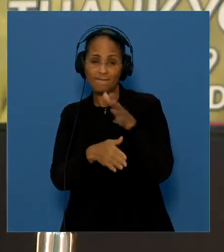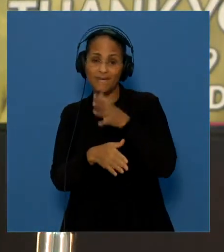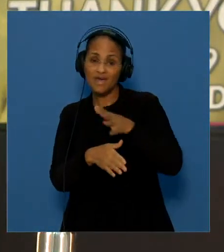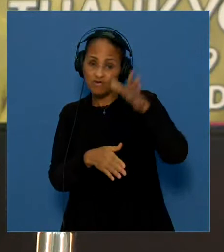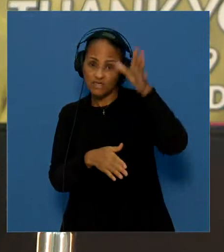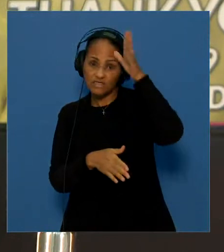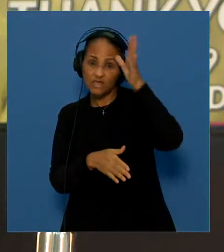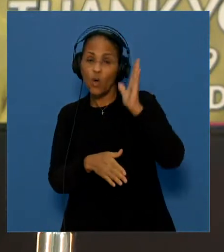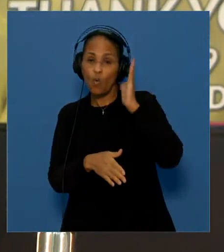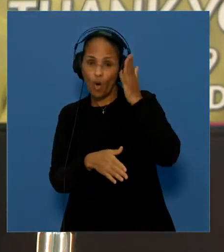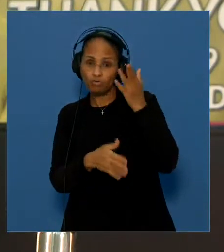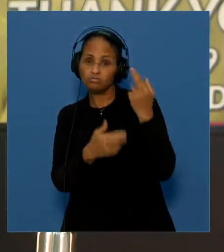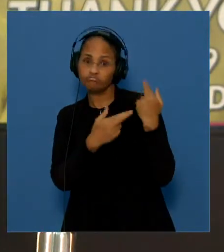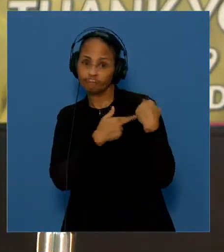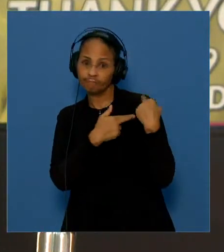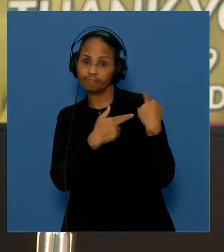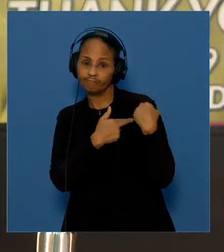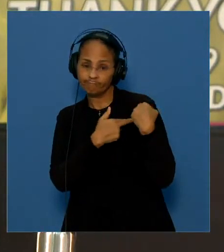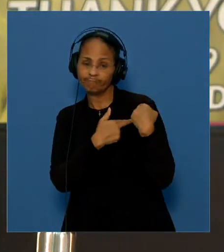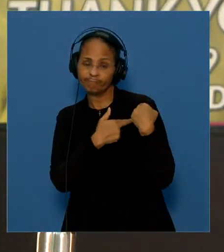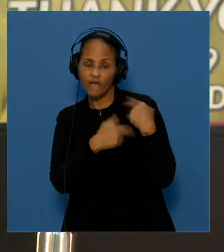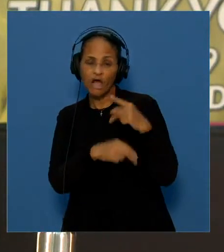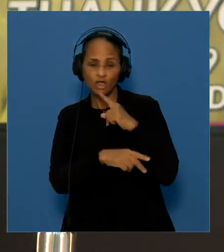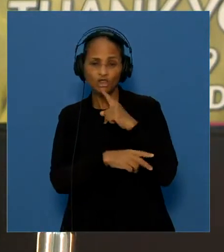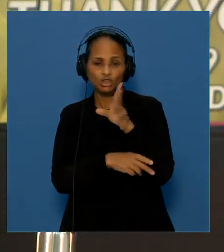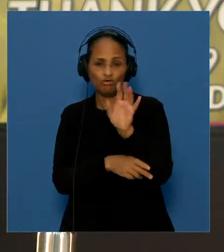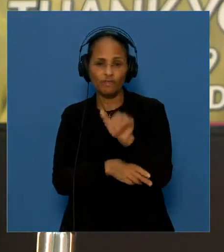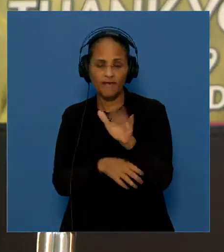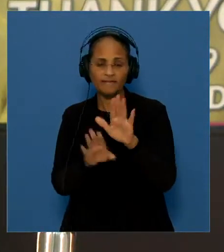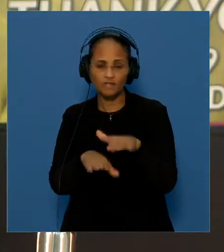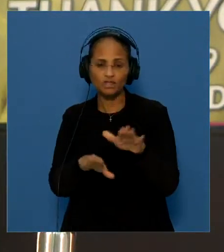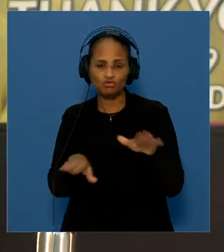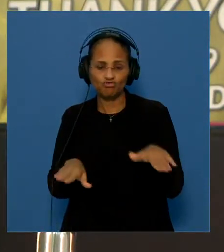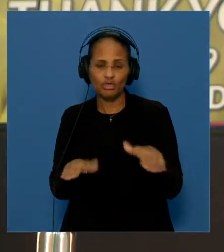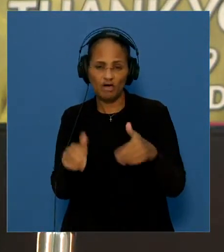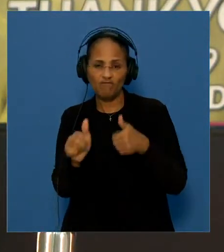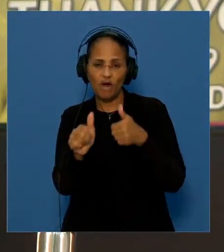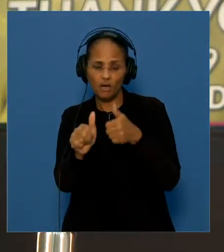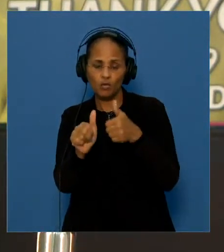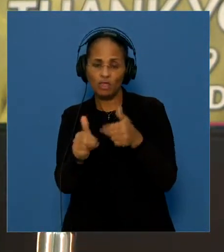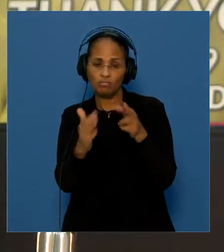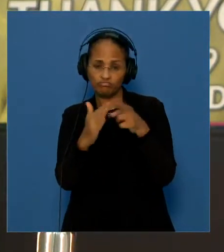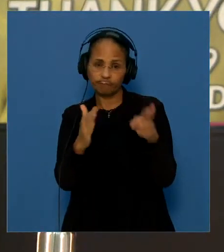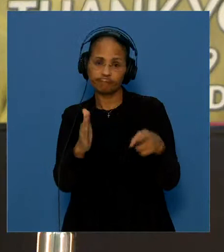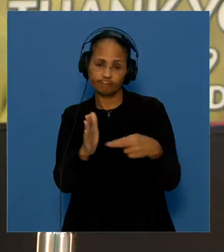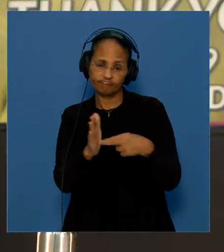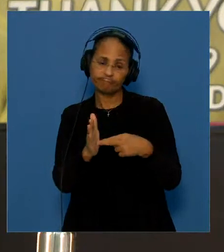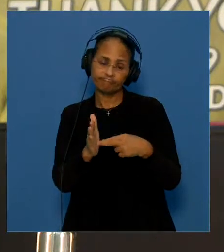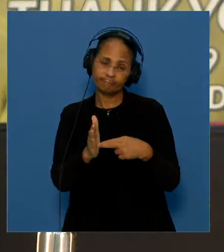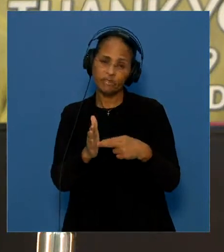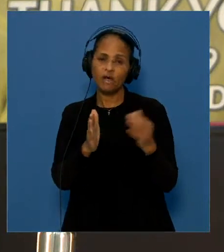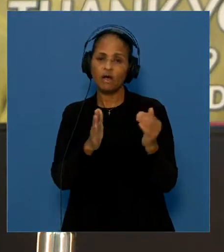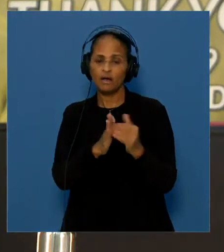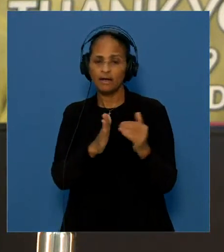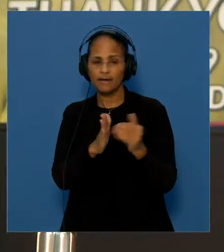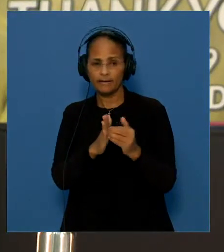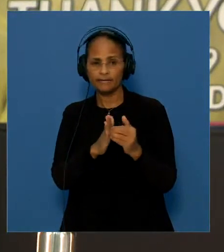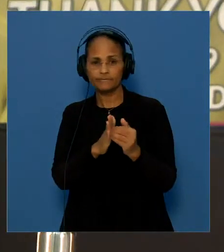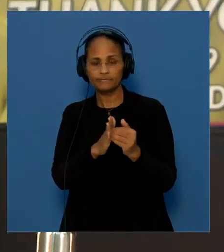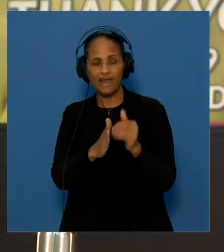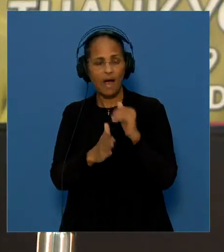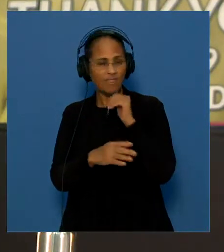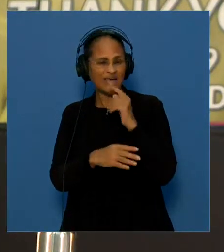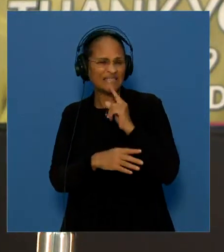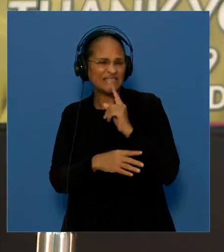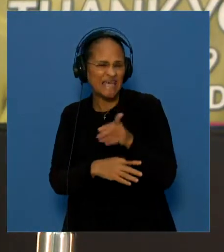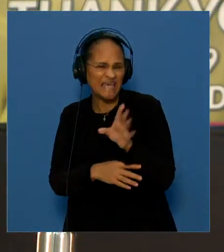will also play their role insofar as ensuring that their children are adhering to the public health guidance. Again, I'm not